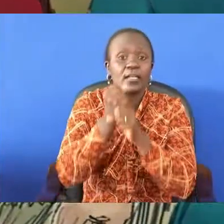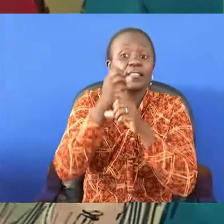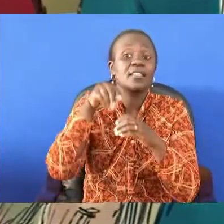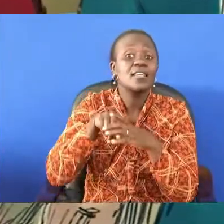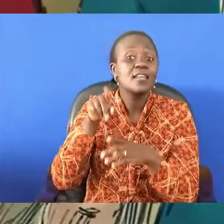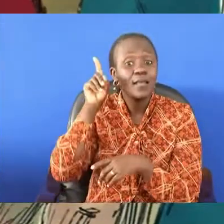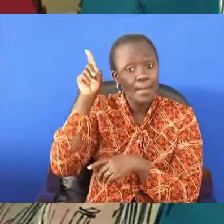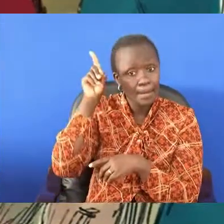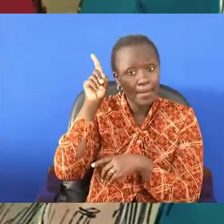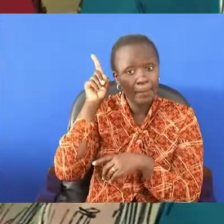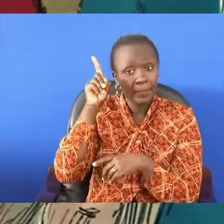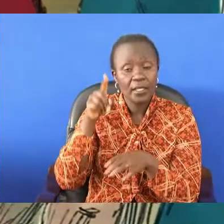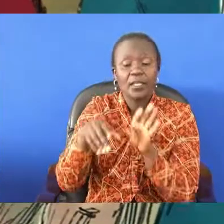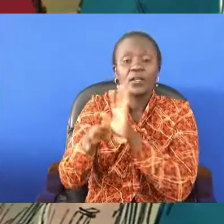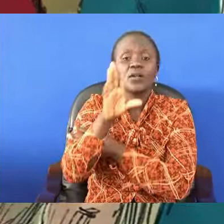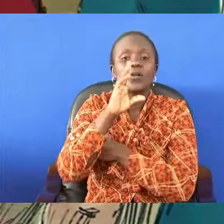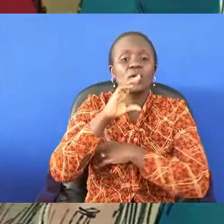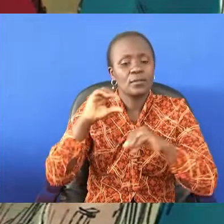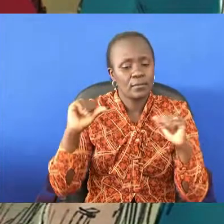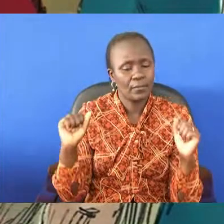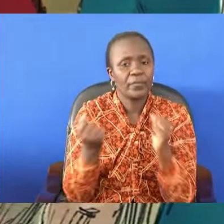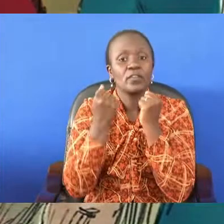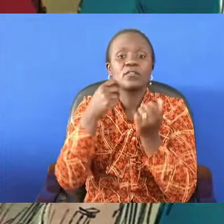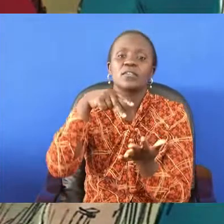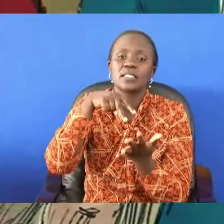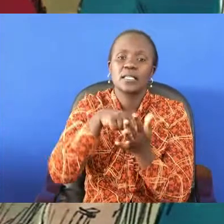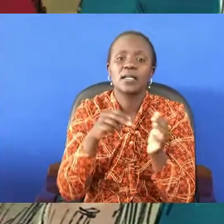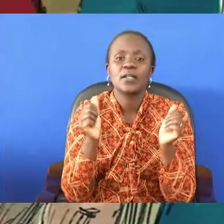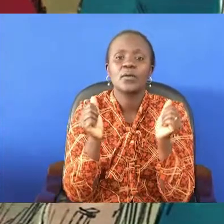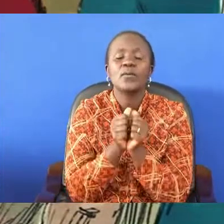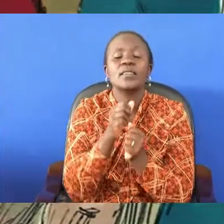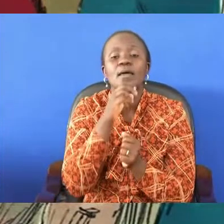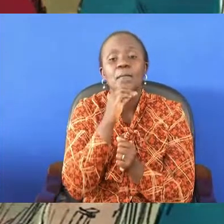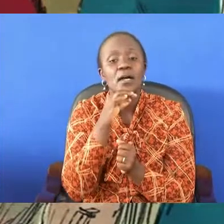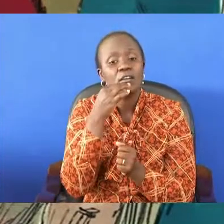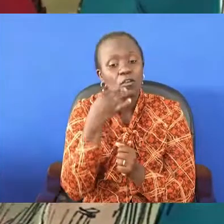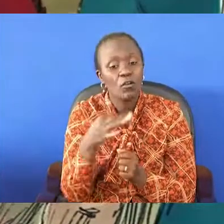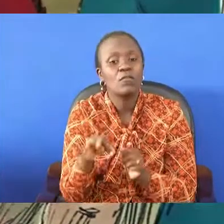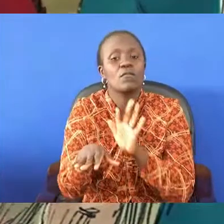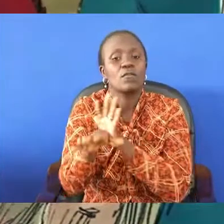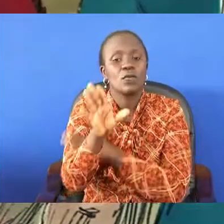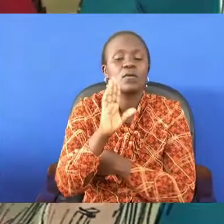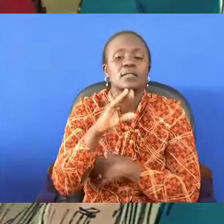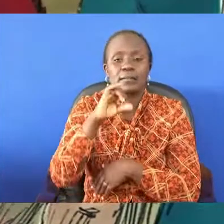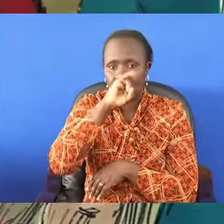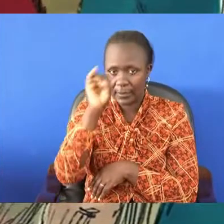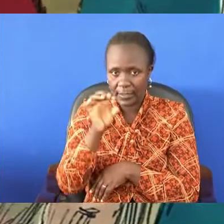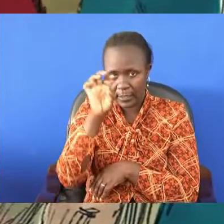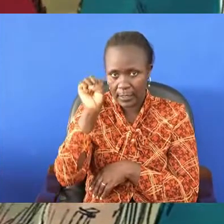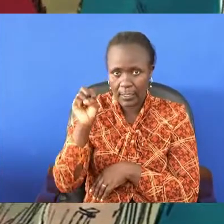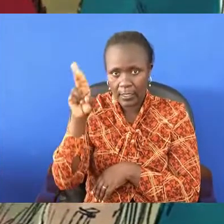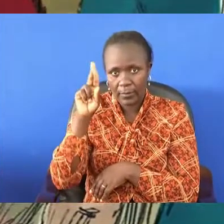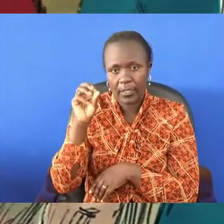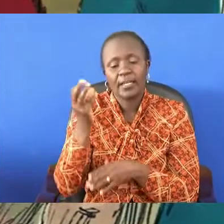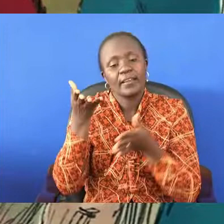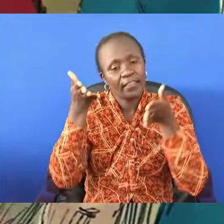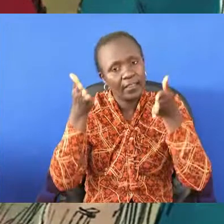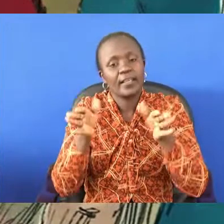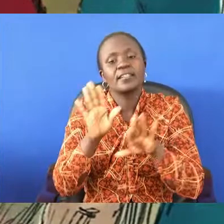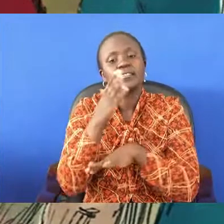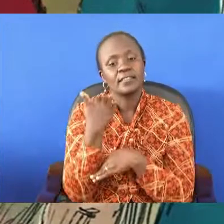him. God praised him for standing with the man of God, Jeremiah. Up to there,